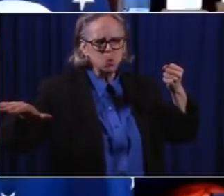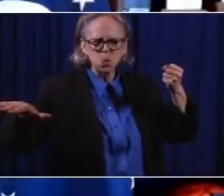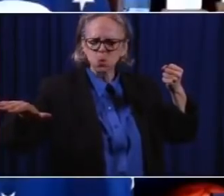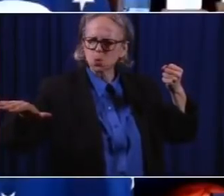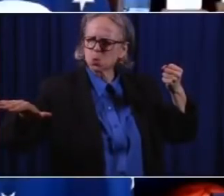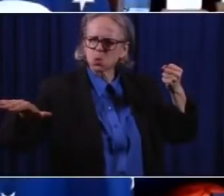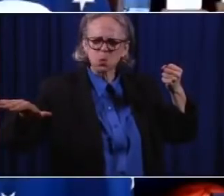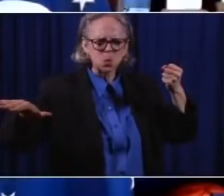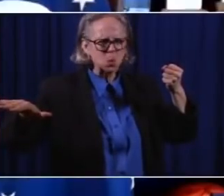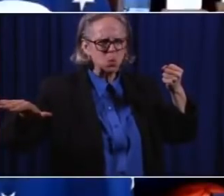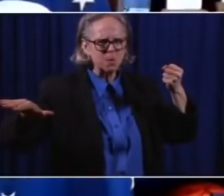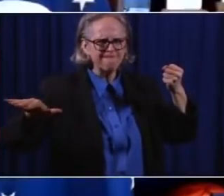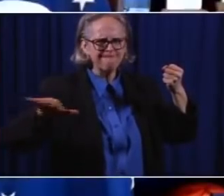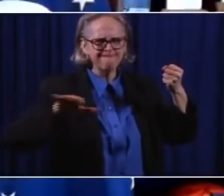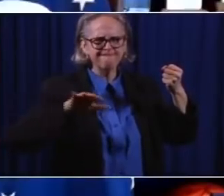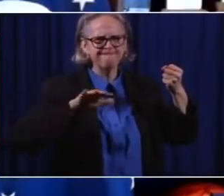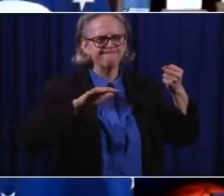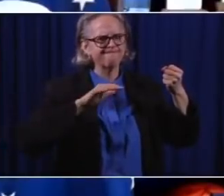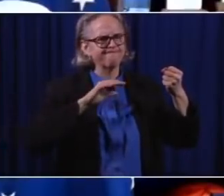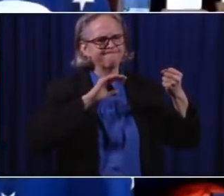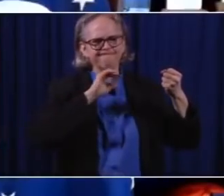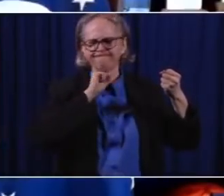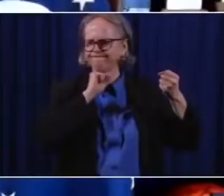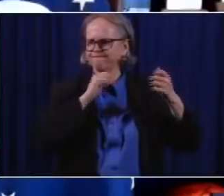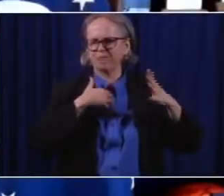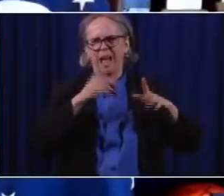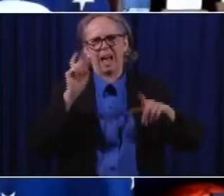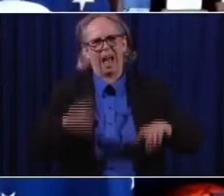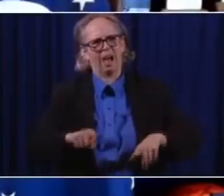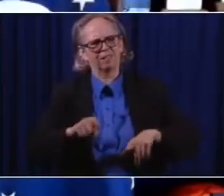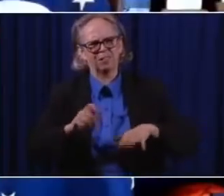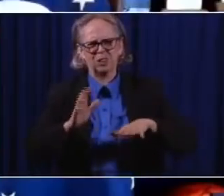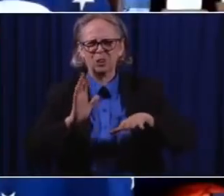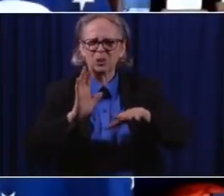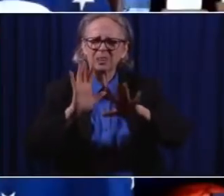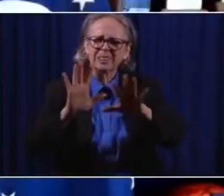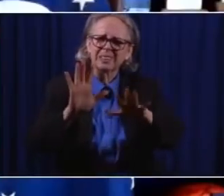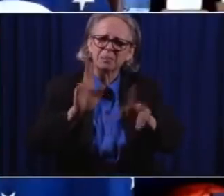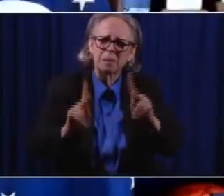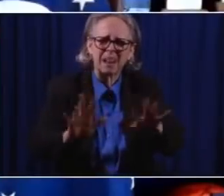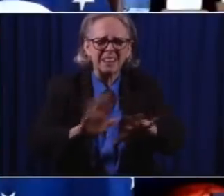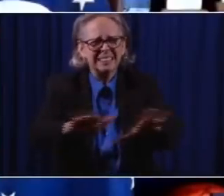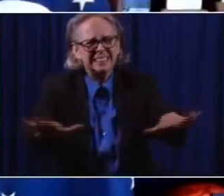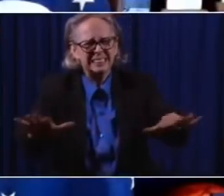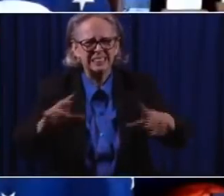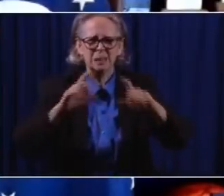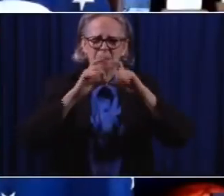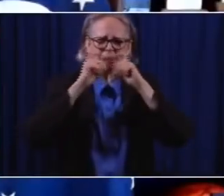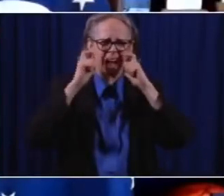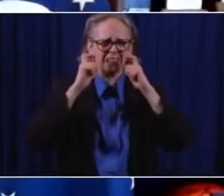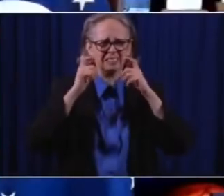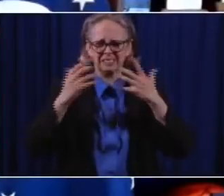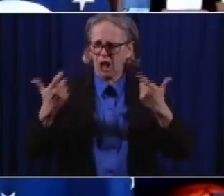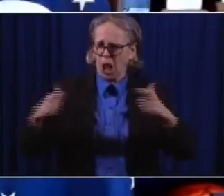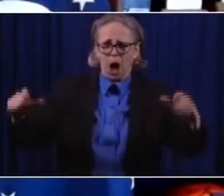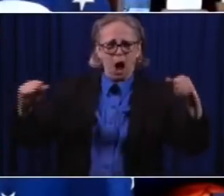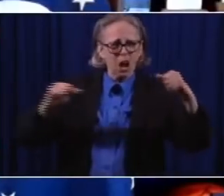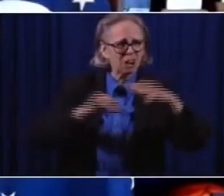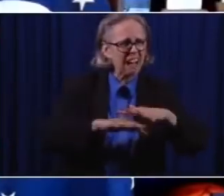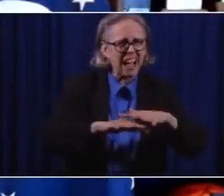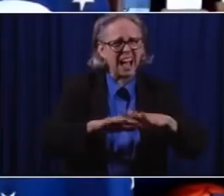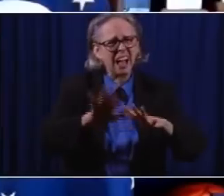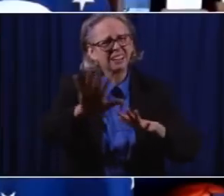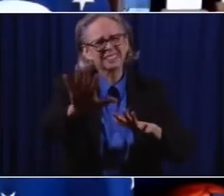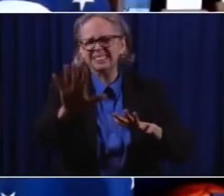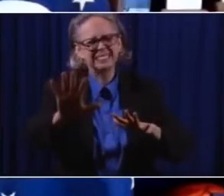way. Use those masks. Try to avoid events if you can avoid them. Pull back on these things a